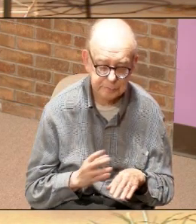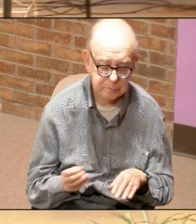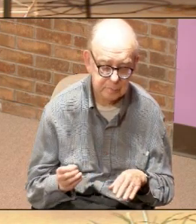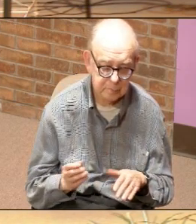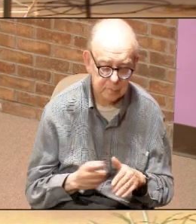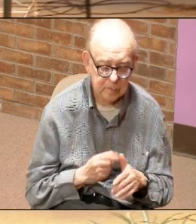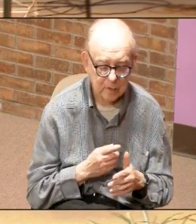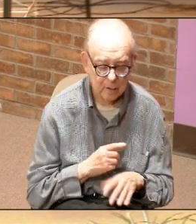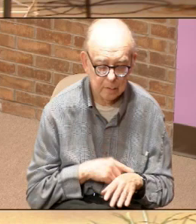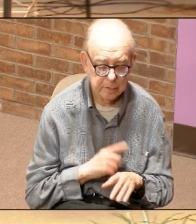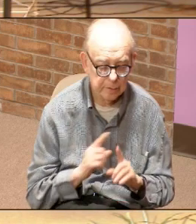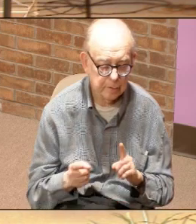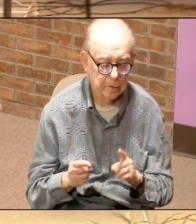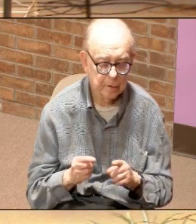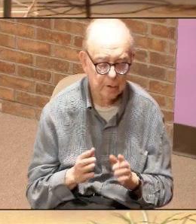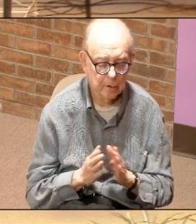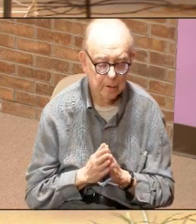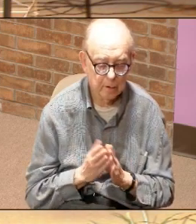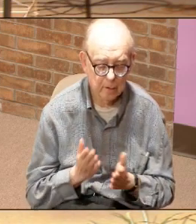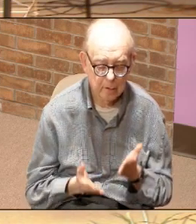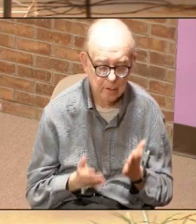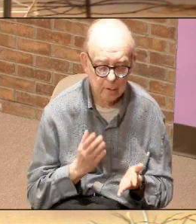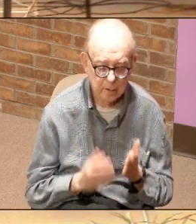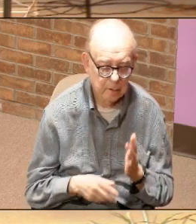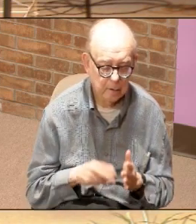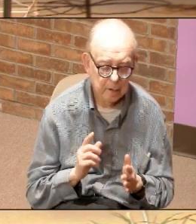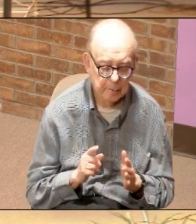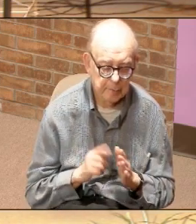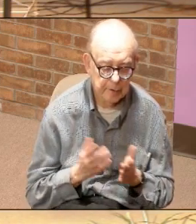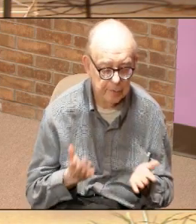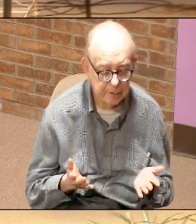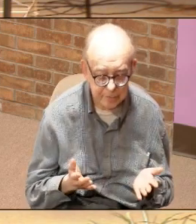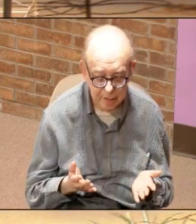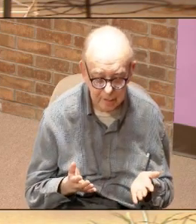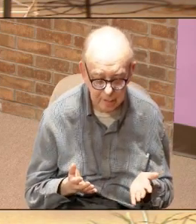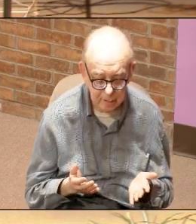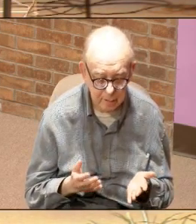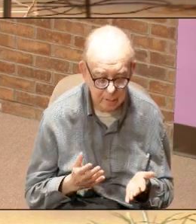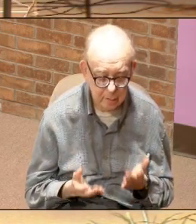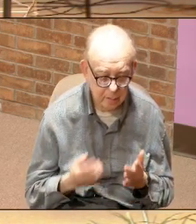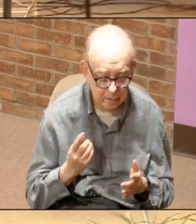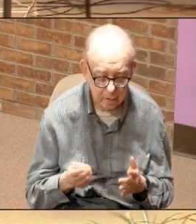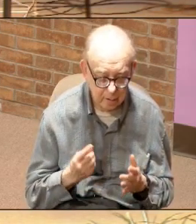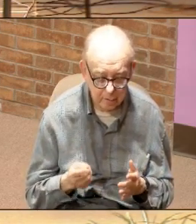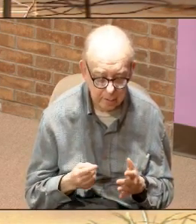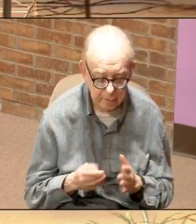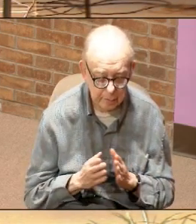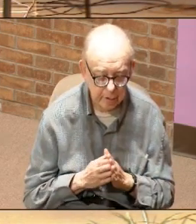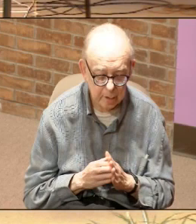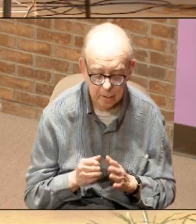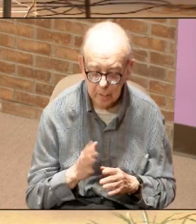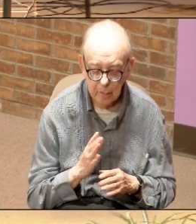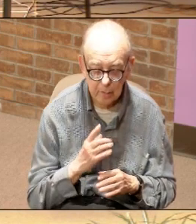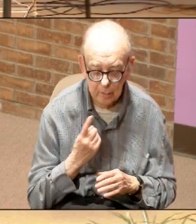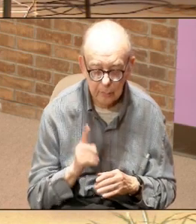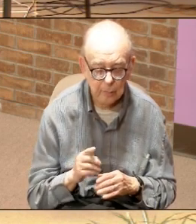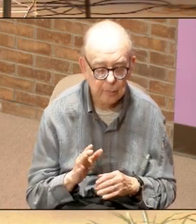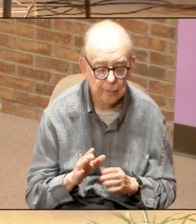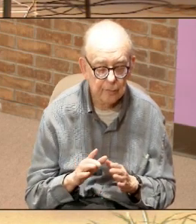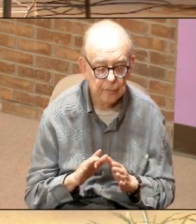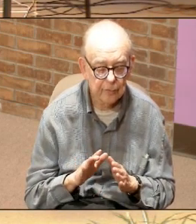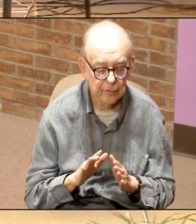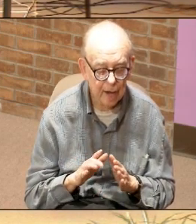And the first time you go to pray, it may be 30 seconds, and you thought you've been praying to God for 5